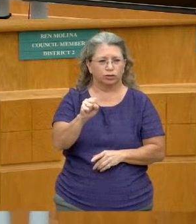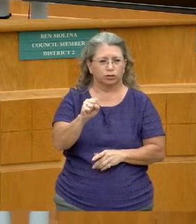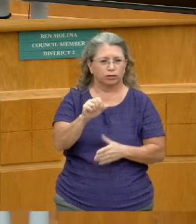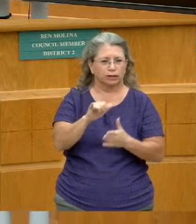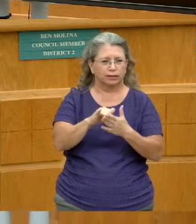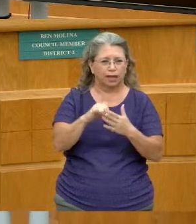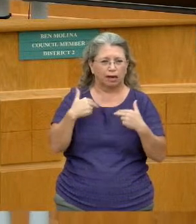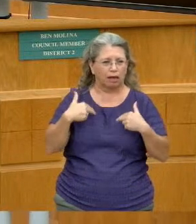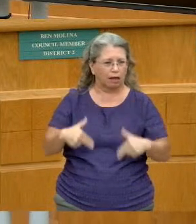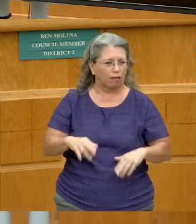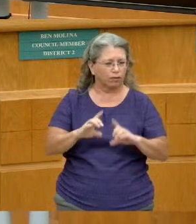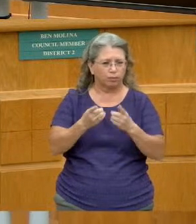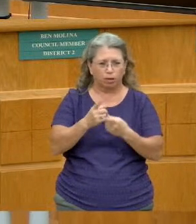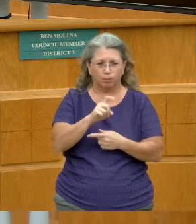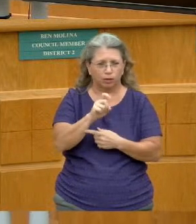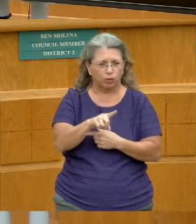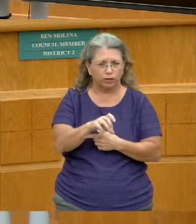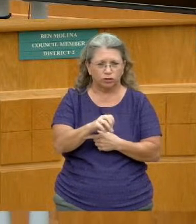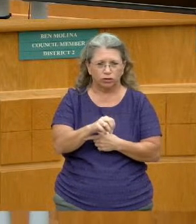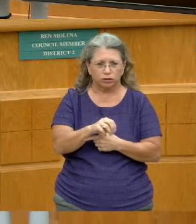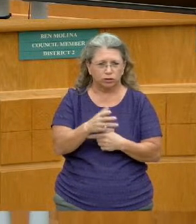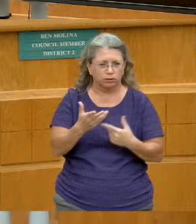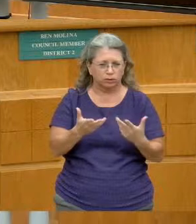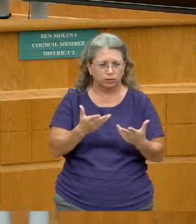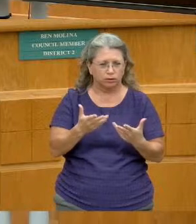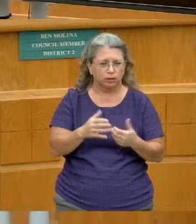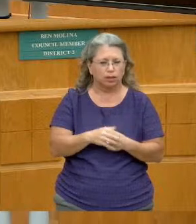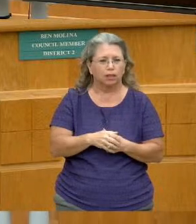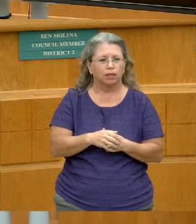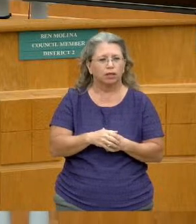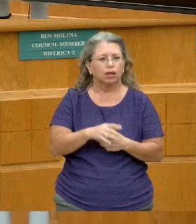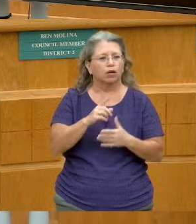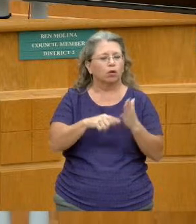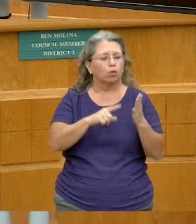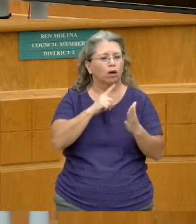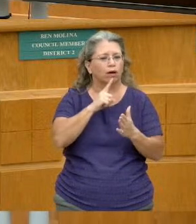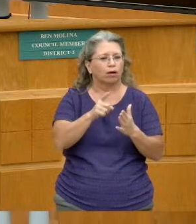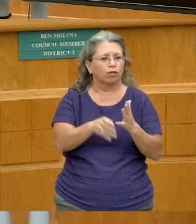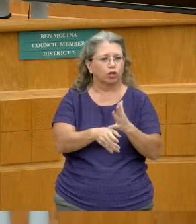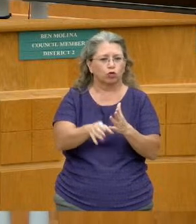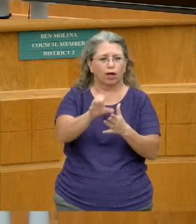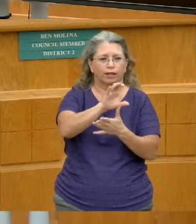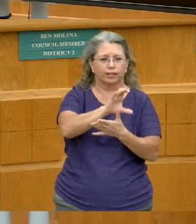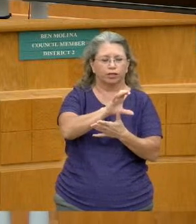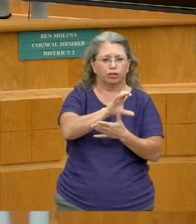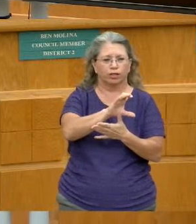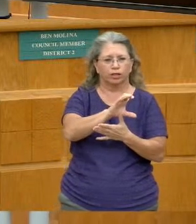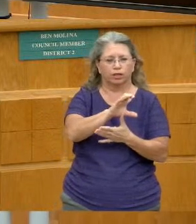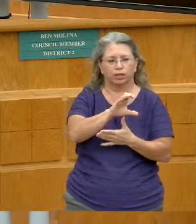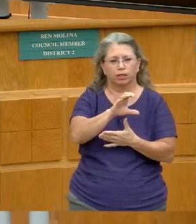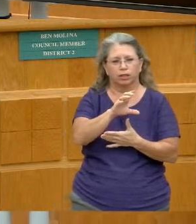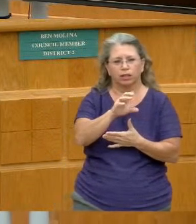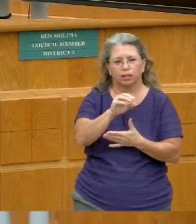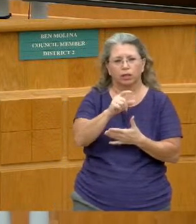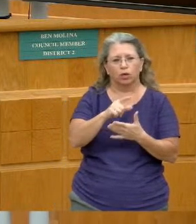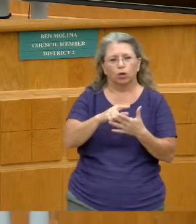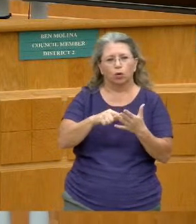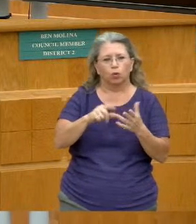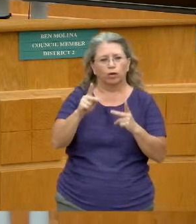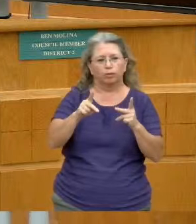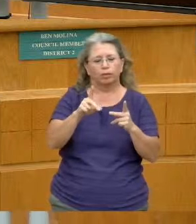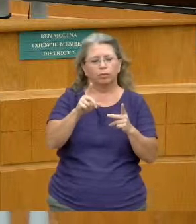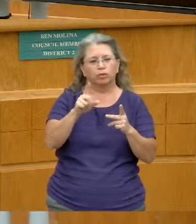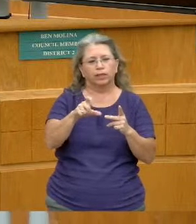department question? Yeah, About, yeah. What are the criterias and what do people need to do to apply